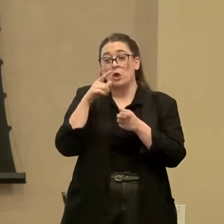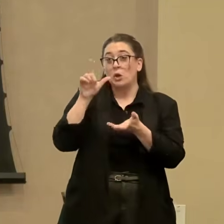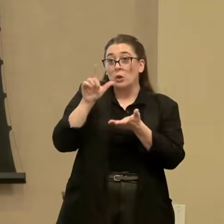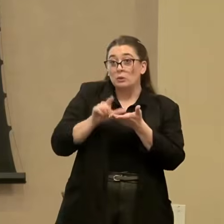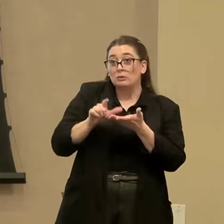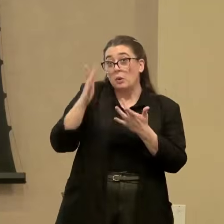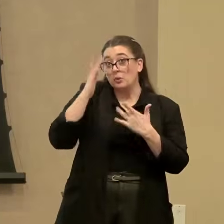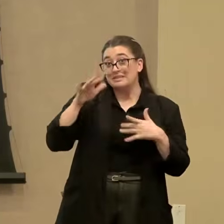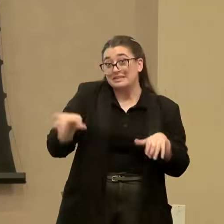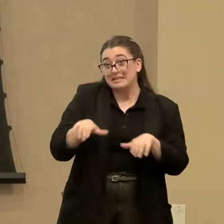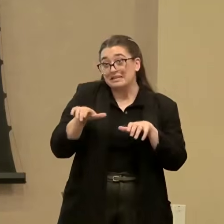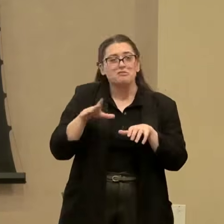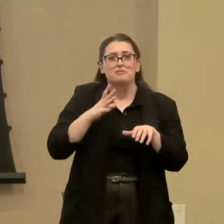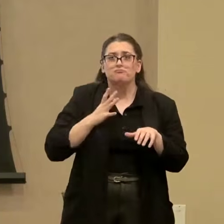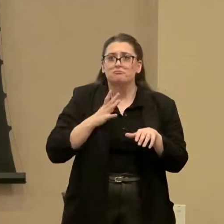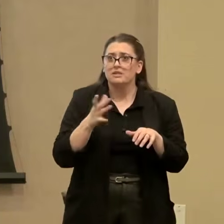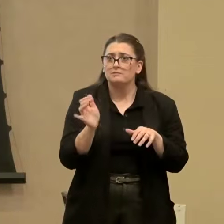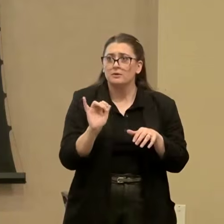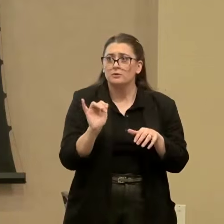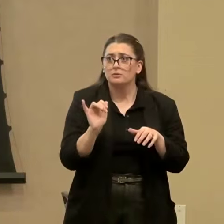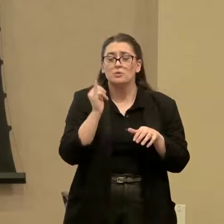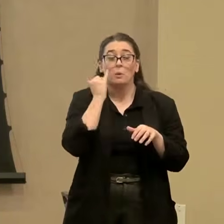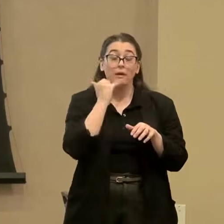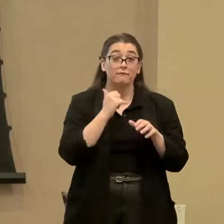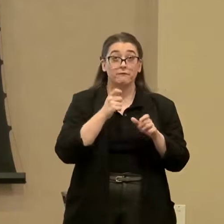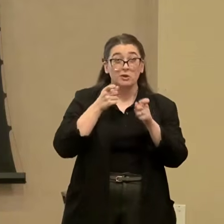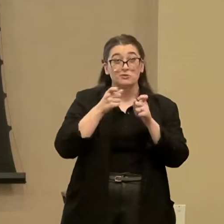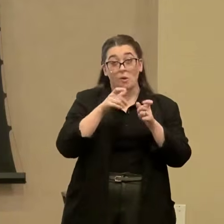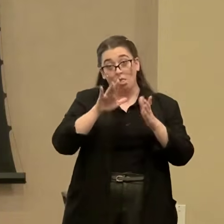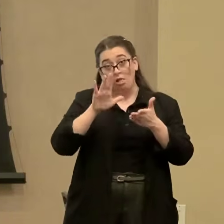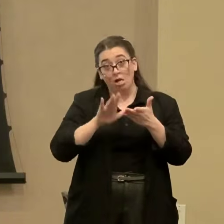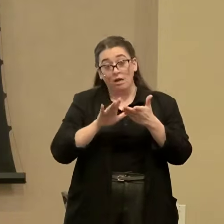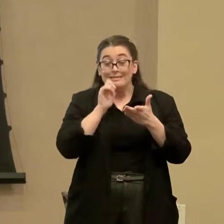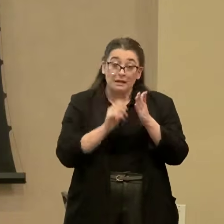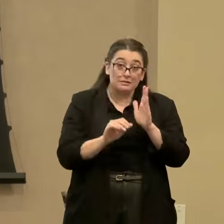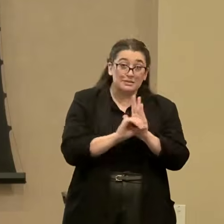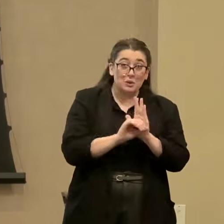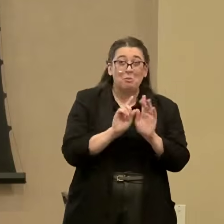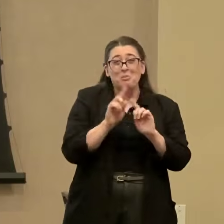activity is okay too. So if it's not zero, but it's close